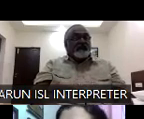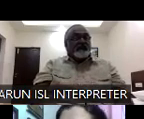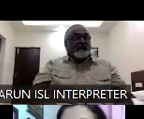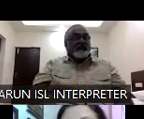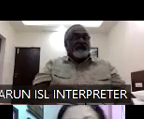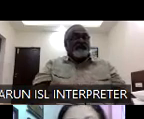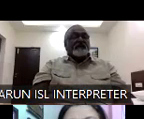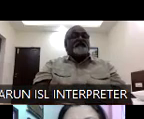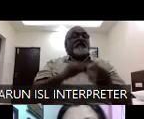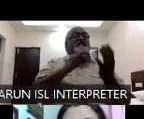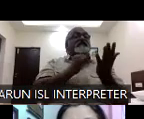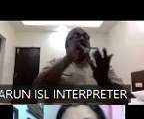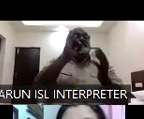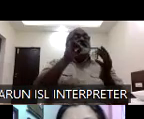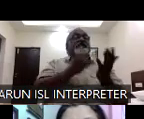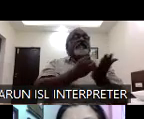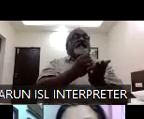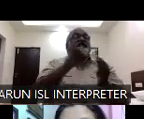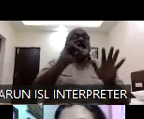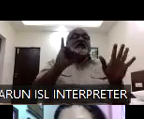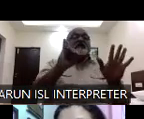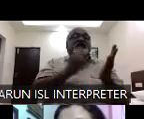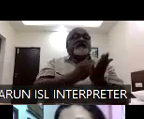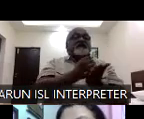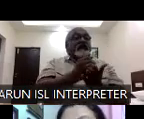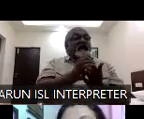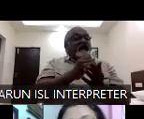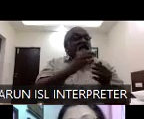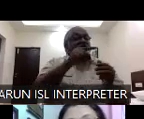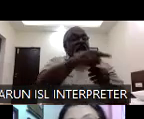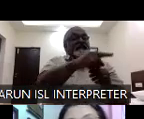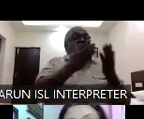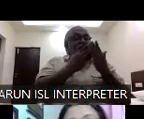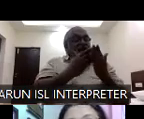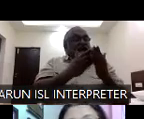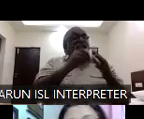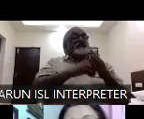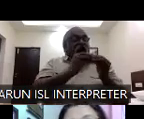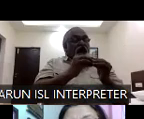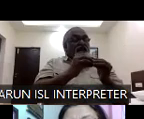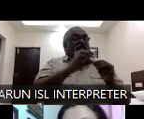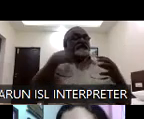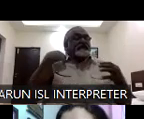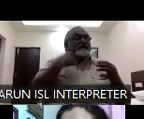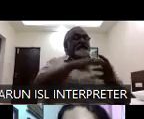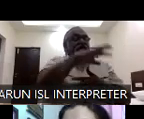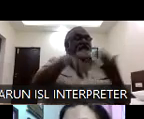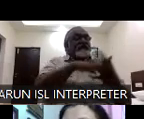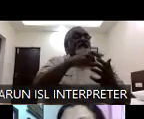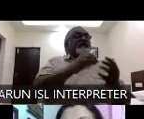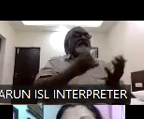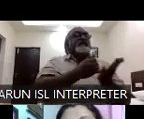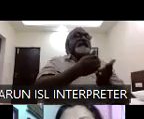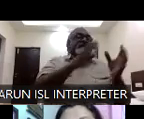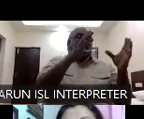education and unemployment as a lot of issues in that village. Then we selected so like that we selected